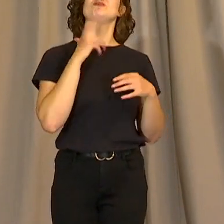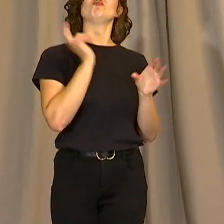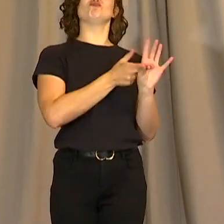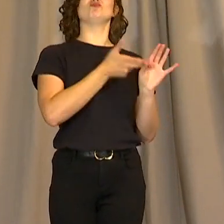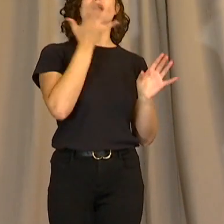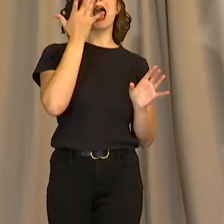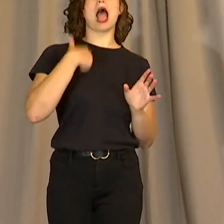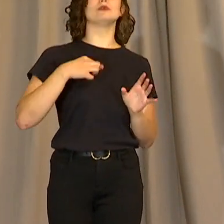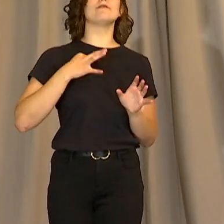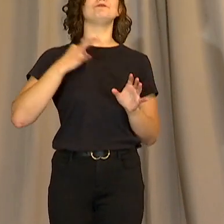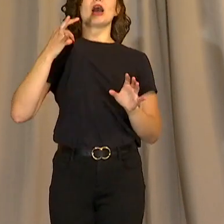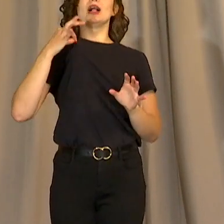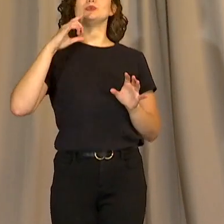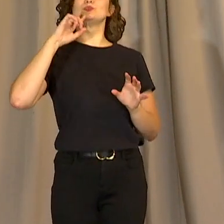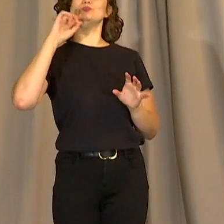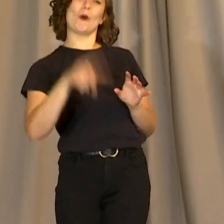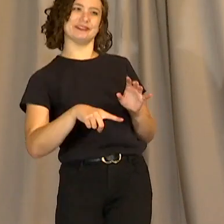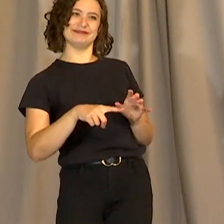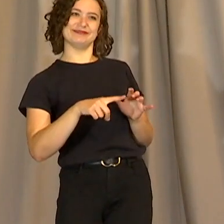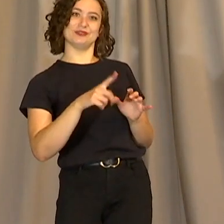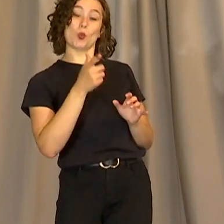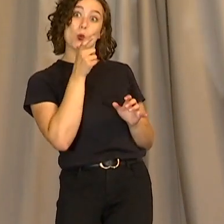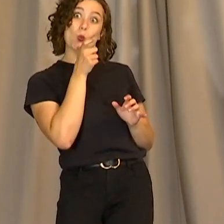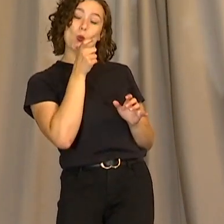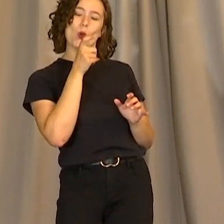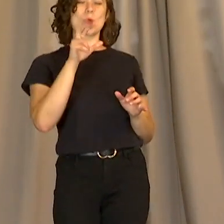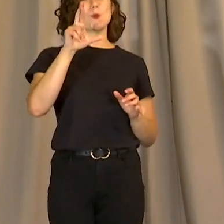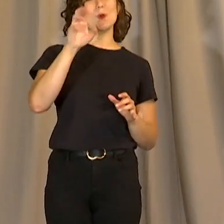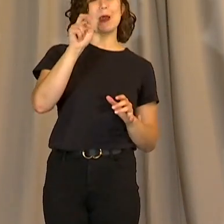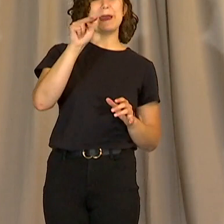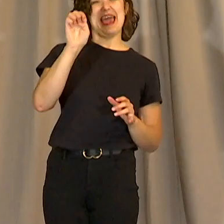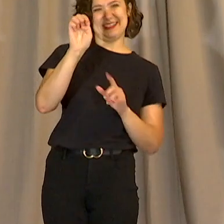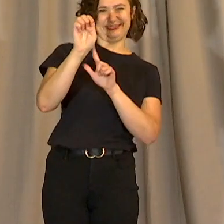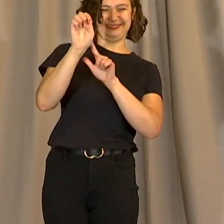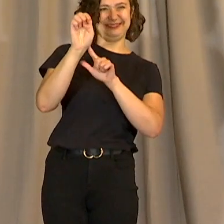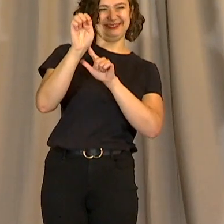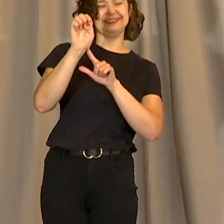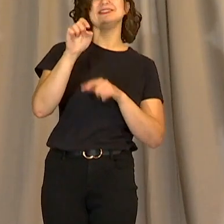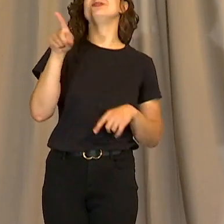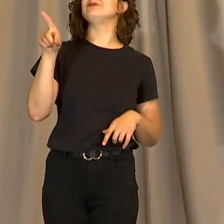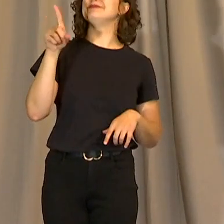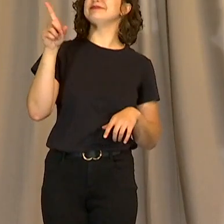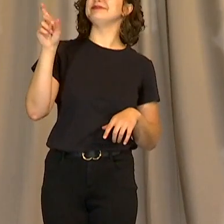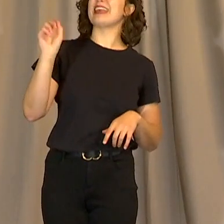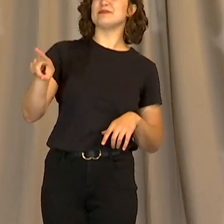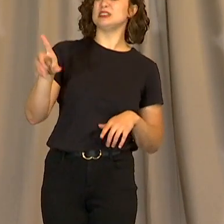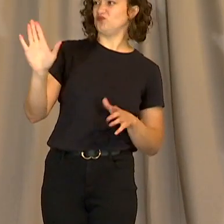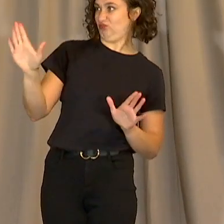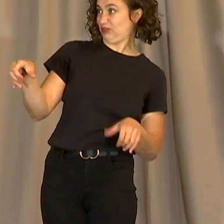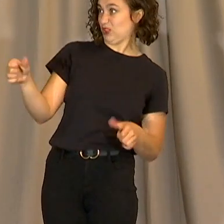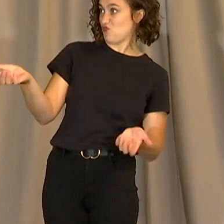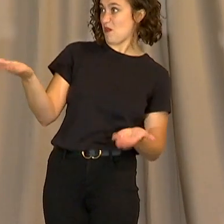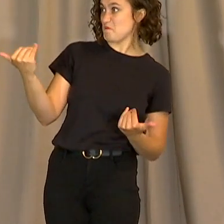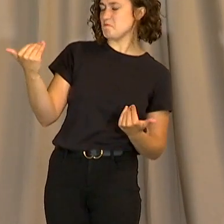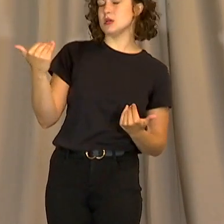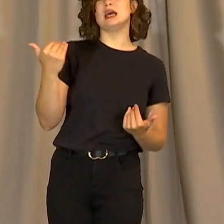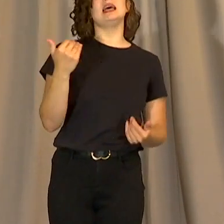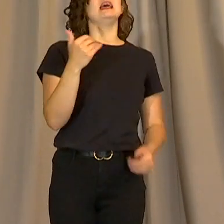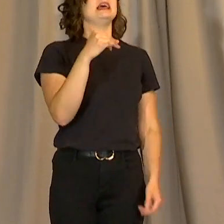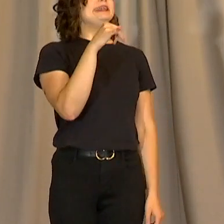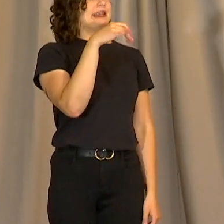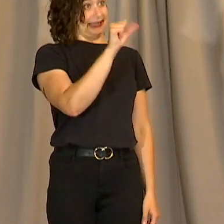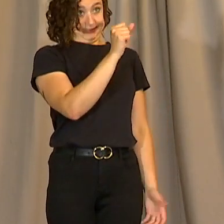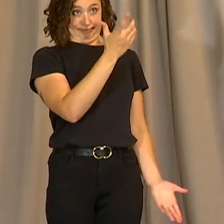voluntold by Rene Garcia. Really don't have a choice. If she says, can you come? I say, yes. Tell me where to be. And I do want to note